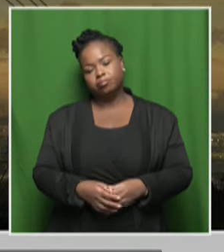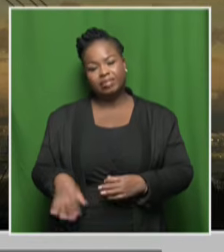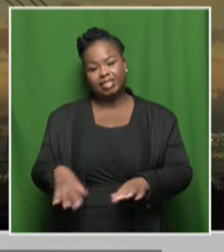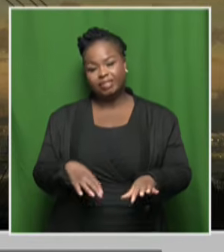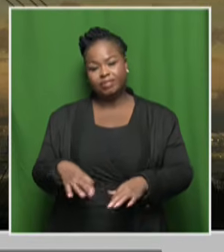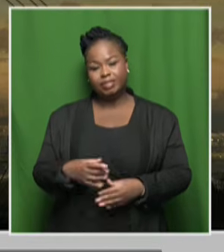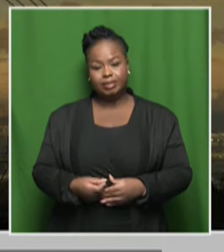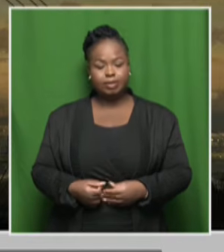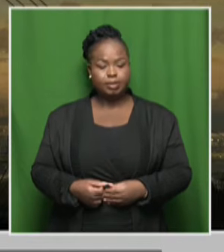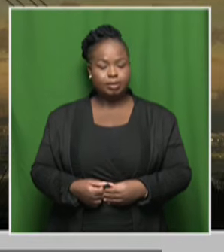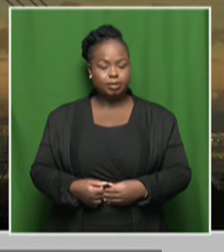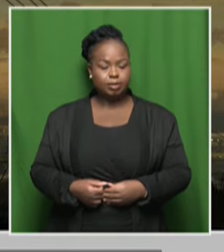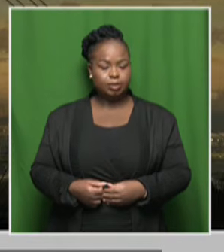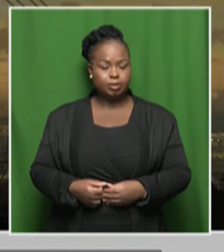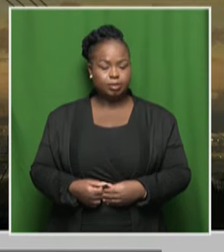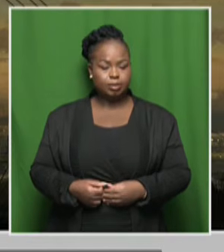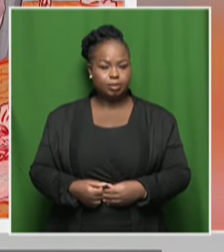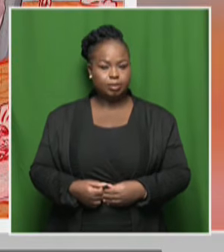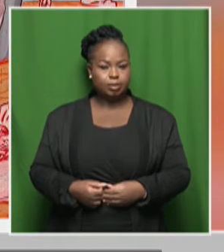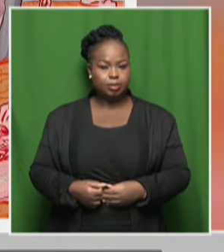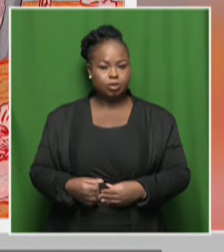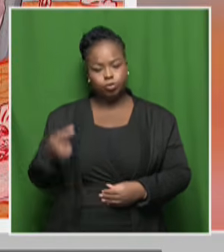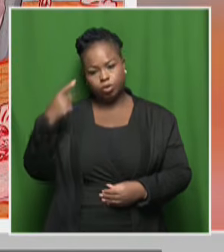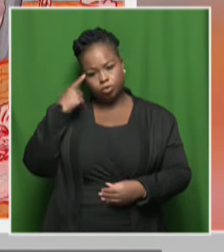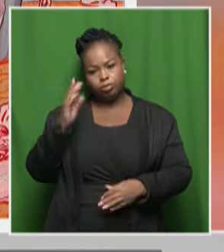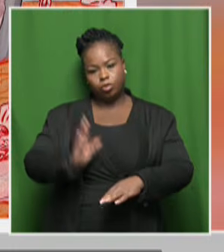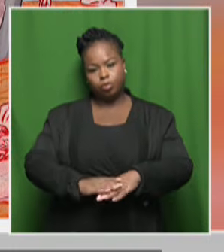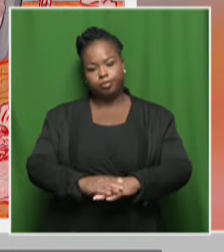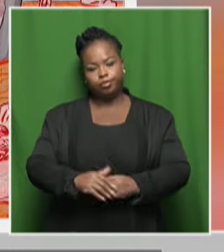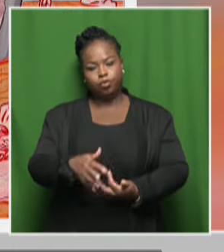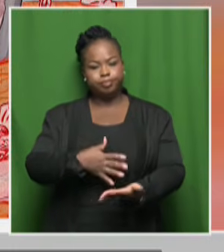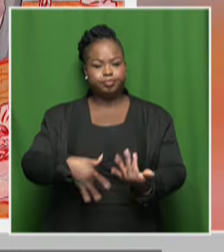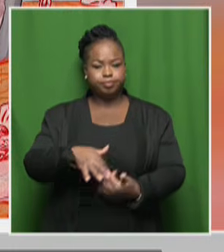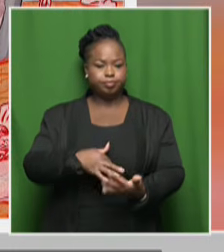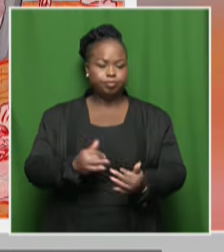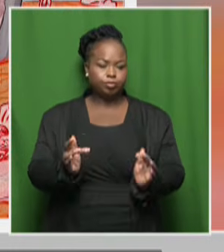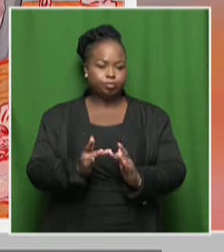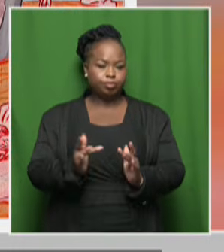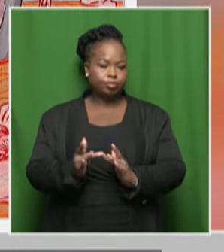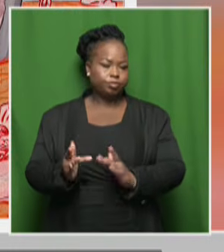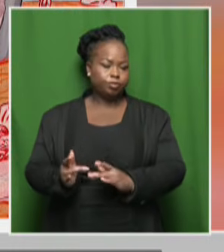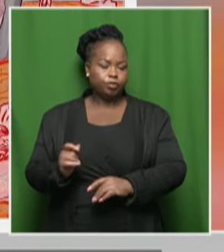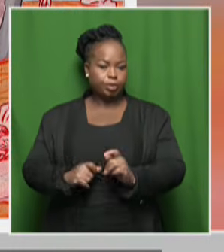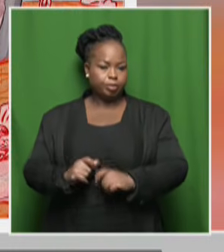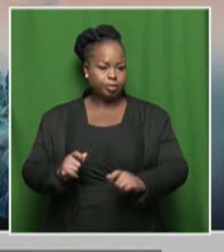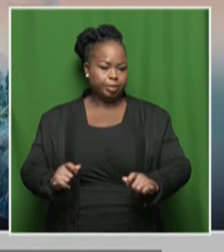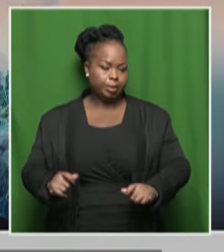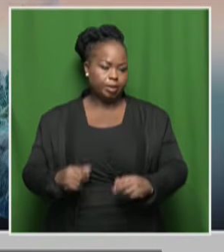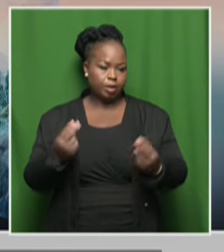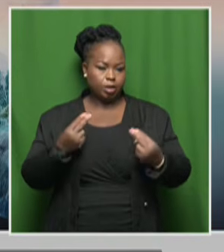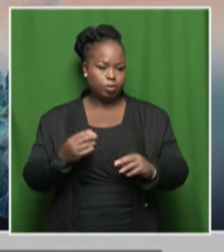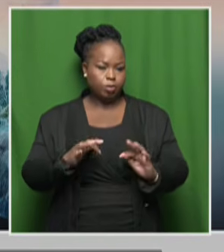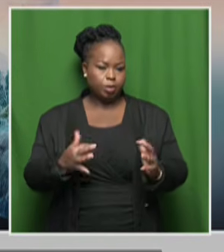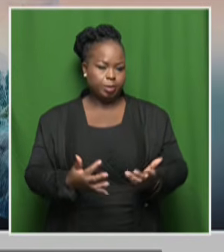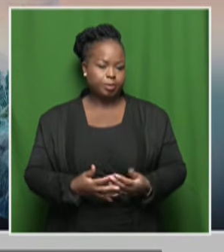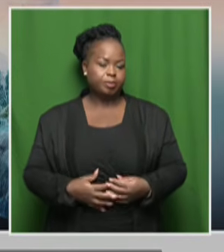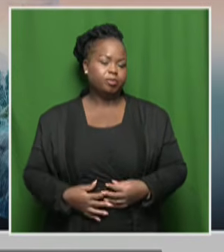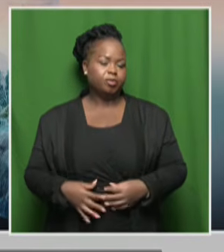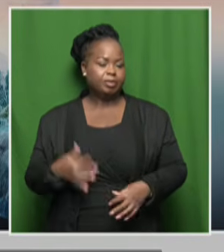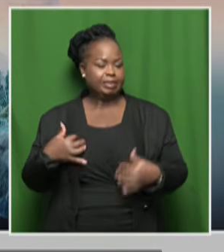activities that have been thought to increase interaction, increase connection between people and the art world. So